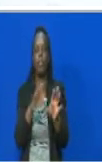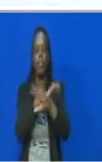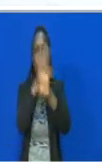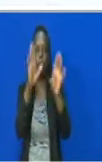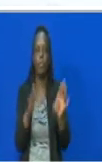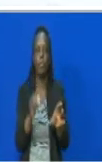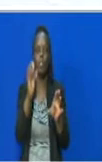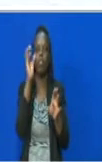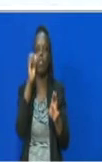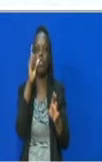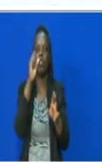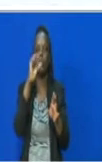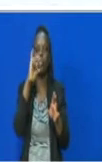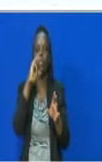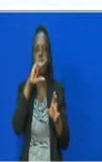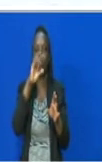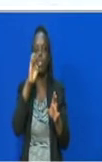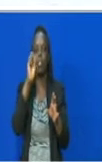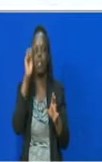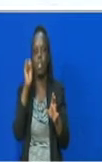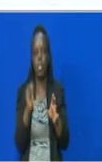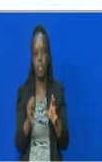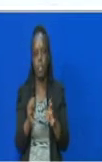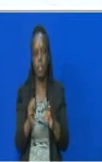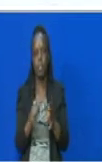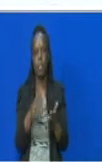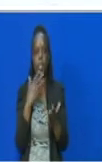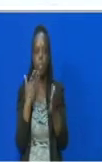and also with the atmospheric moisture.